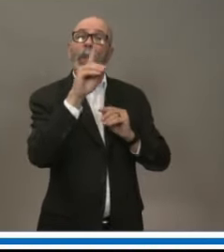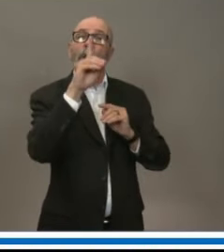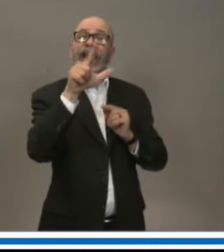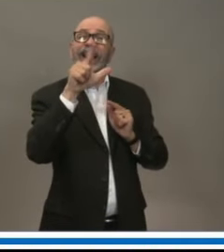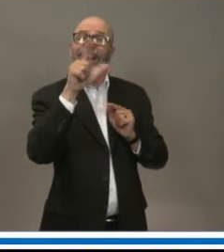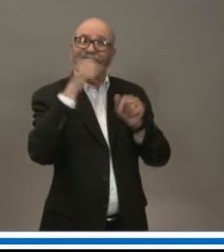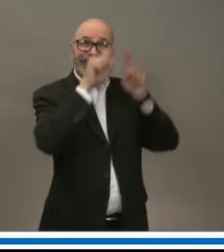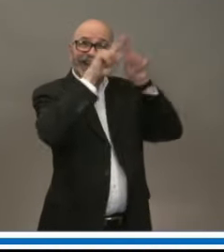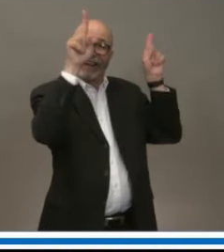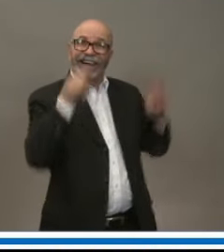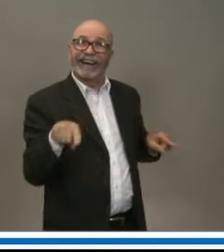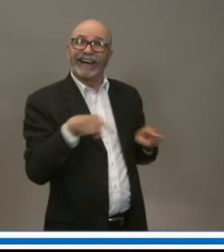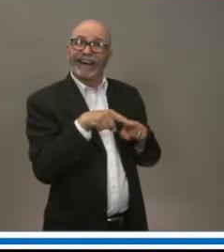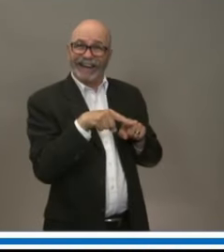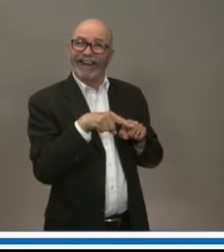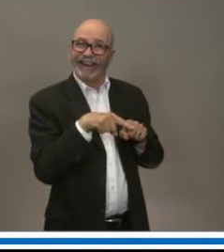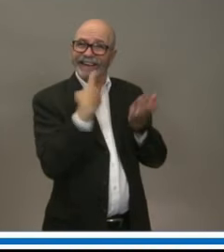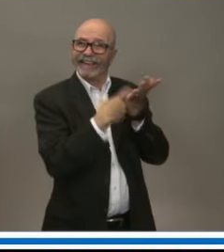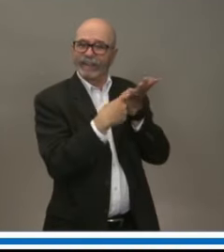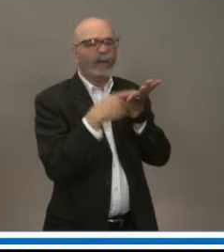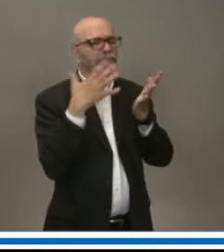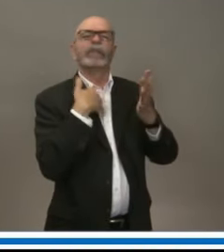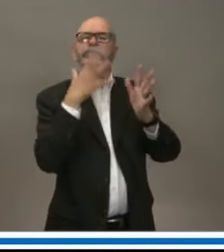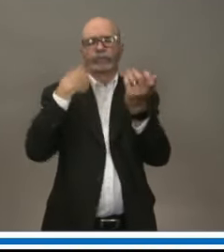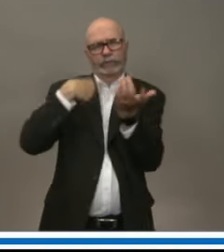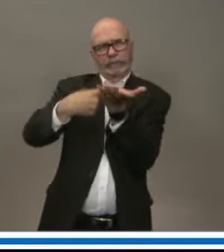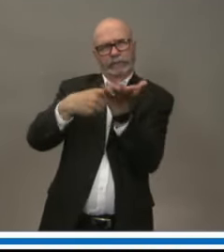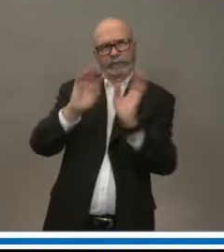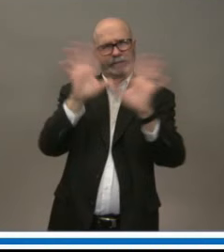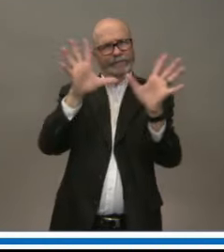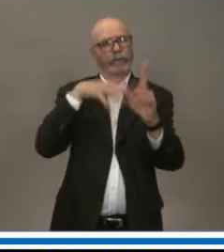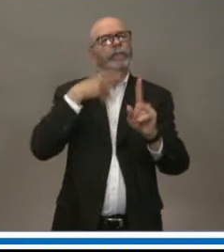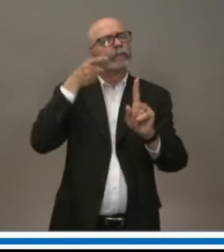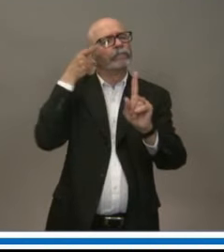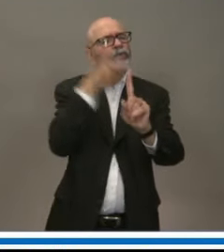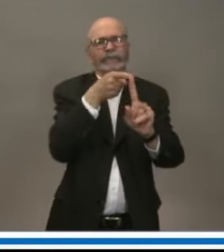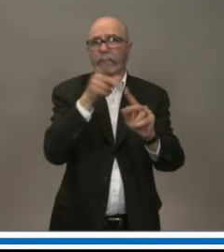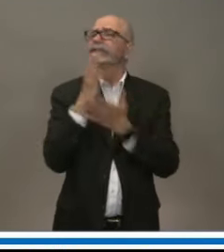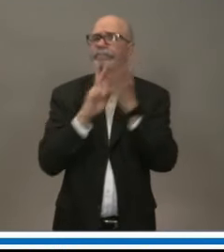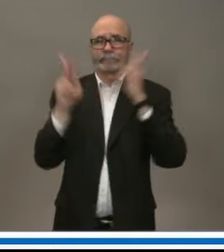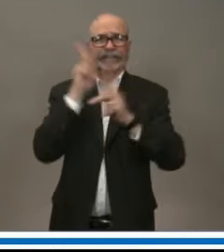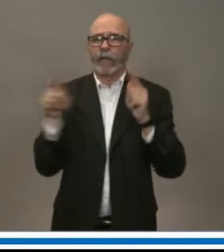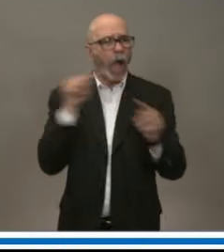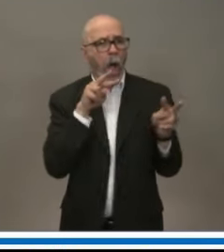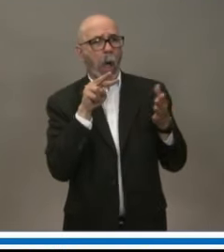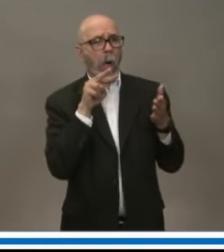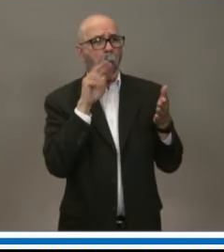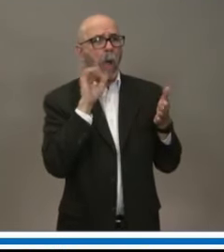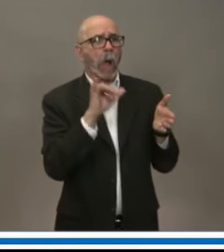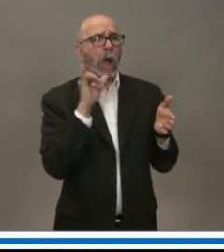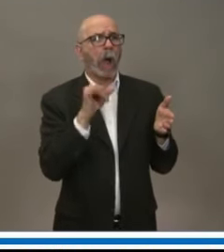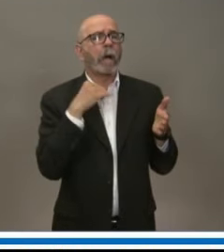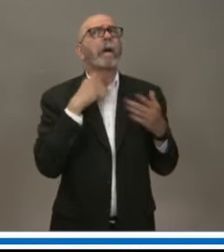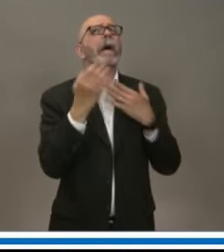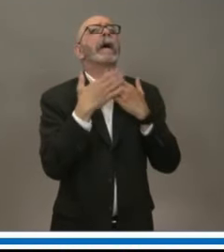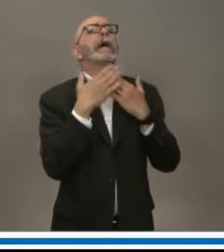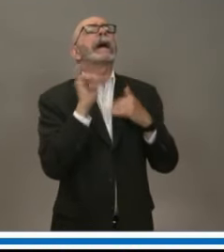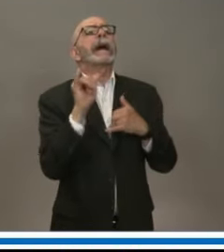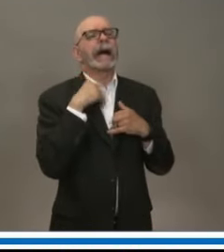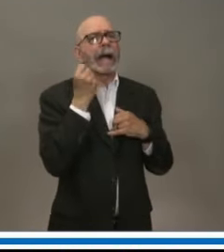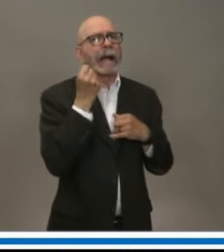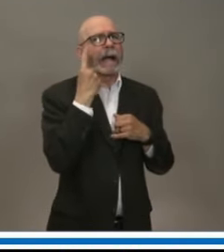that many Nova Scotians are doing, following public health directives, doing what we're asking, telling them to do. We are seeing the impact